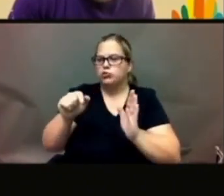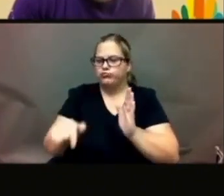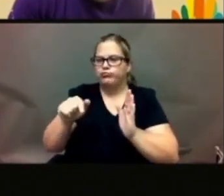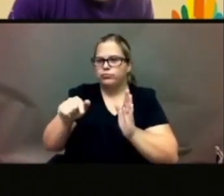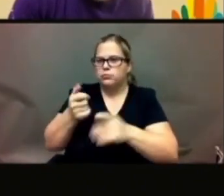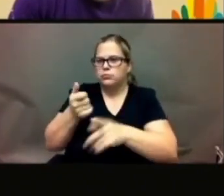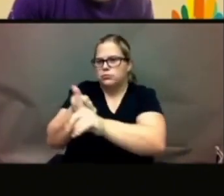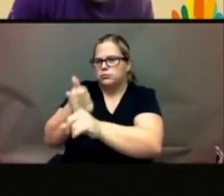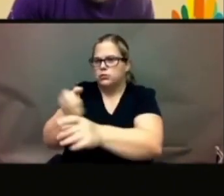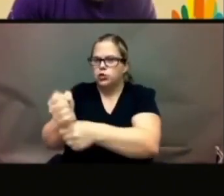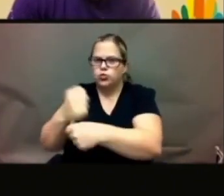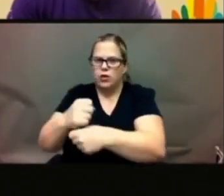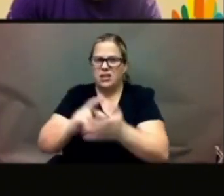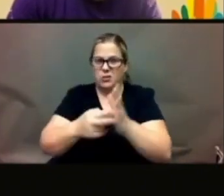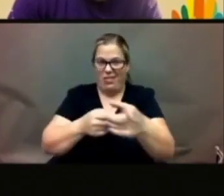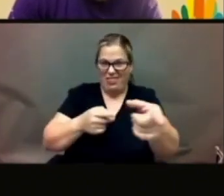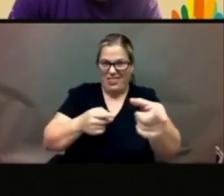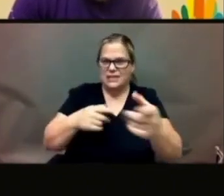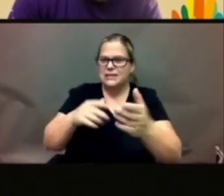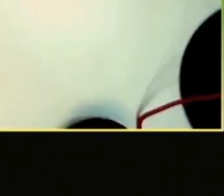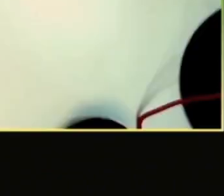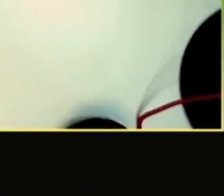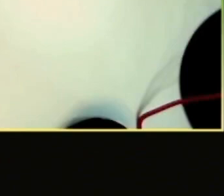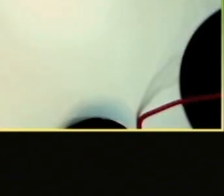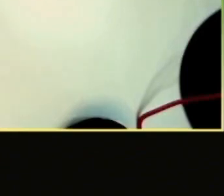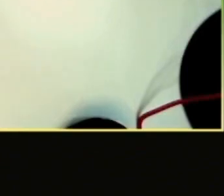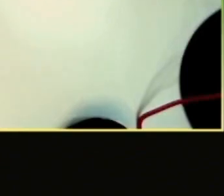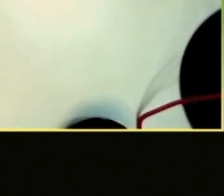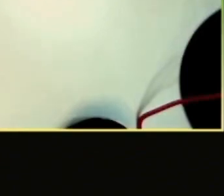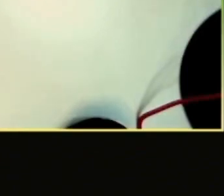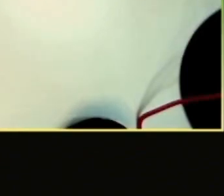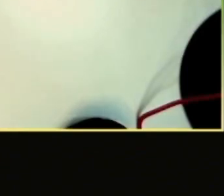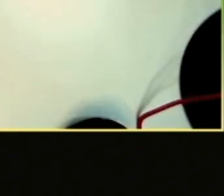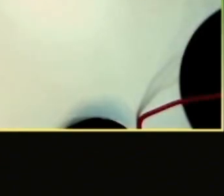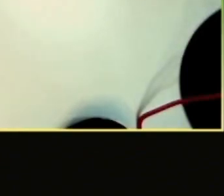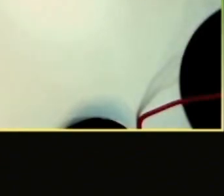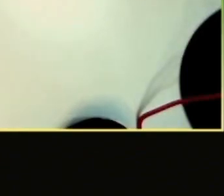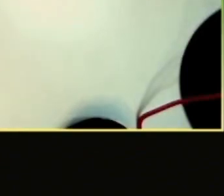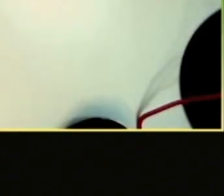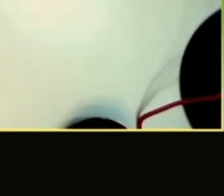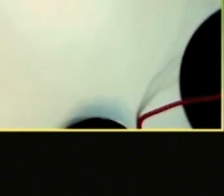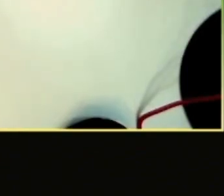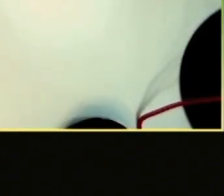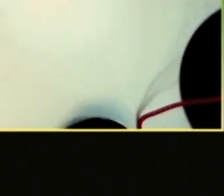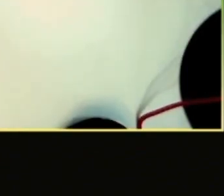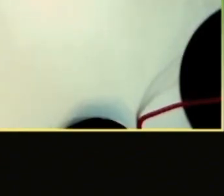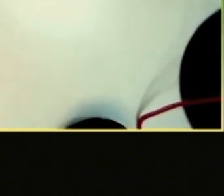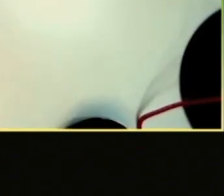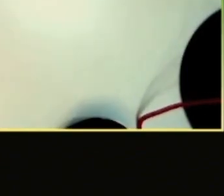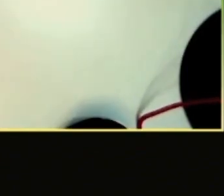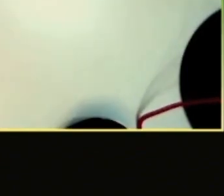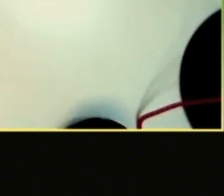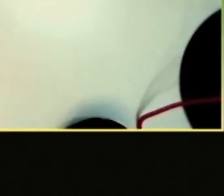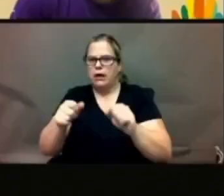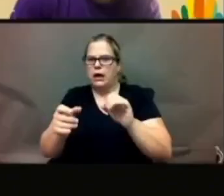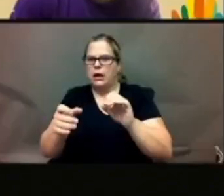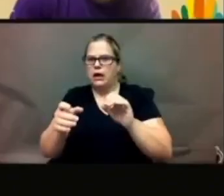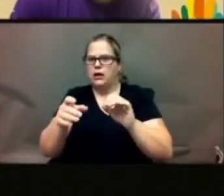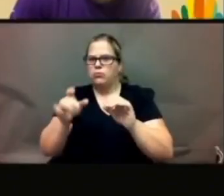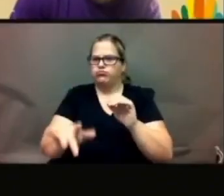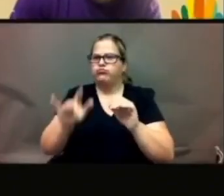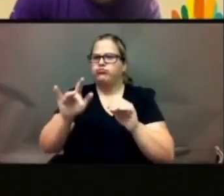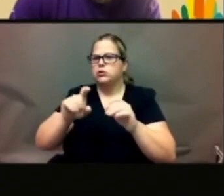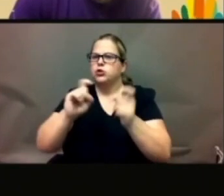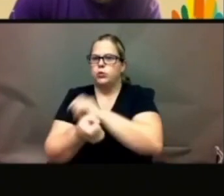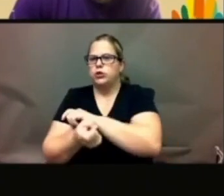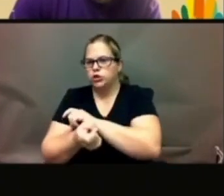here's like a paper clip switch that there's a GIF of, and we're going to show you more ways to use it. And Eric has this really cool idea of different